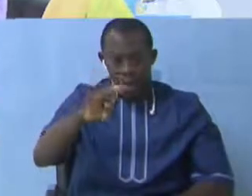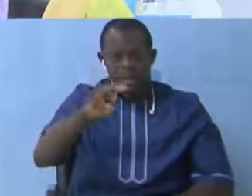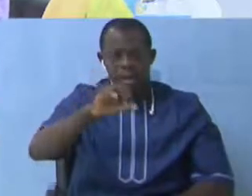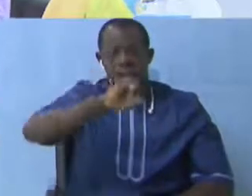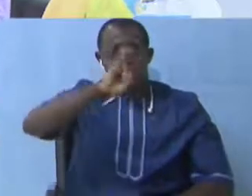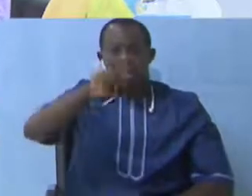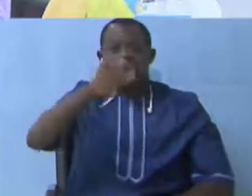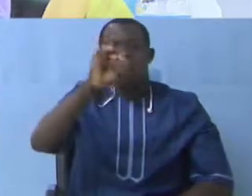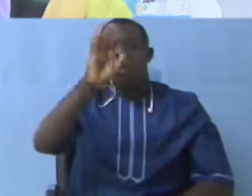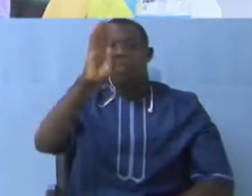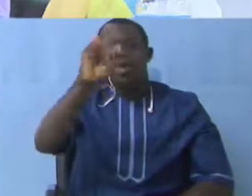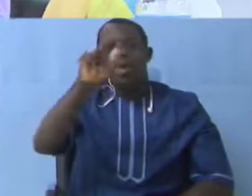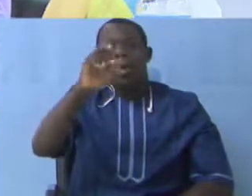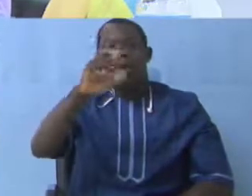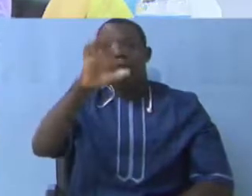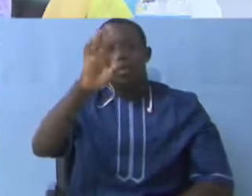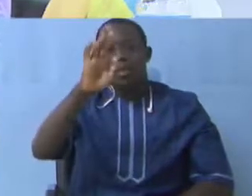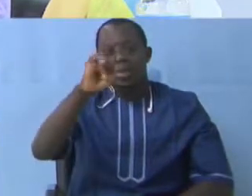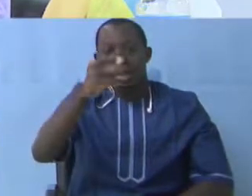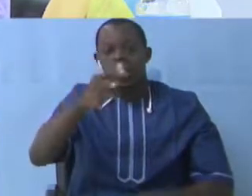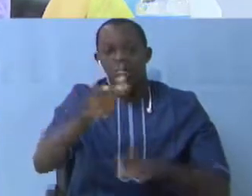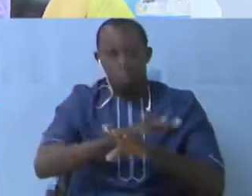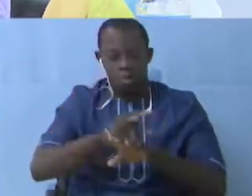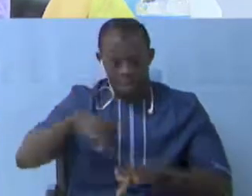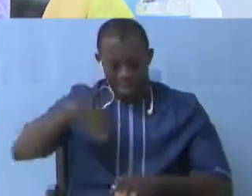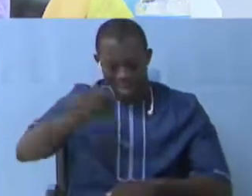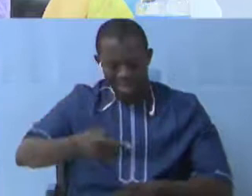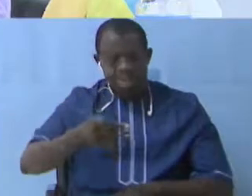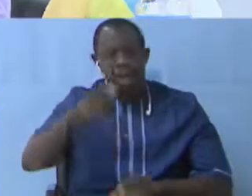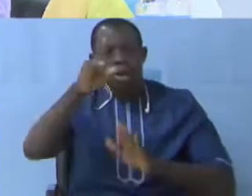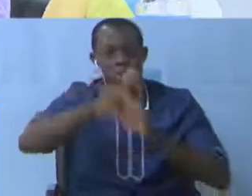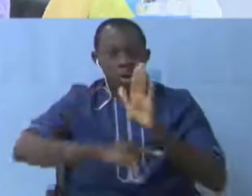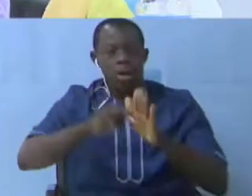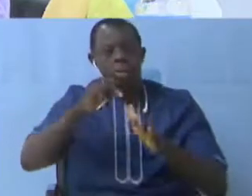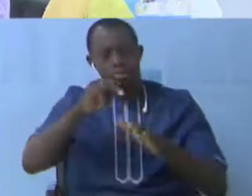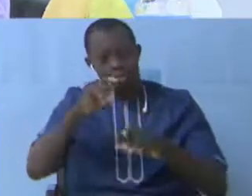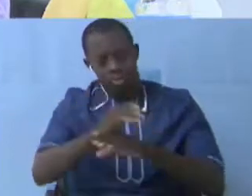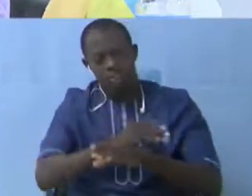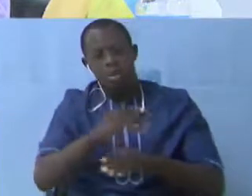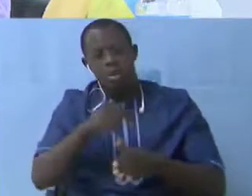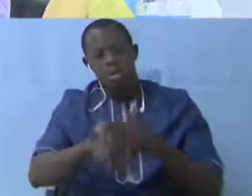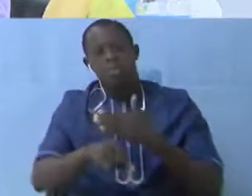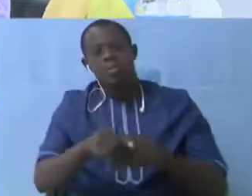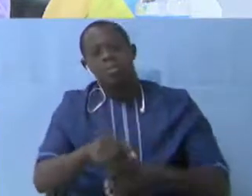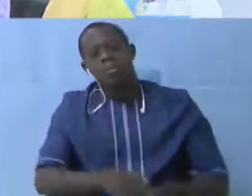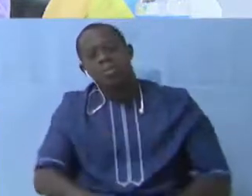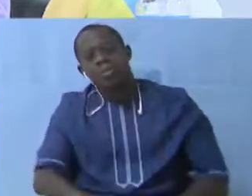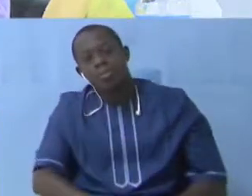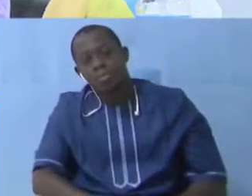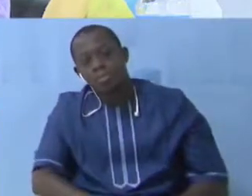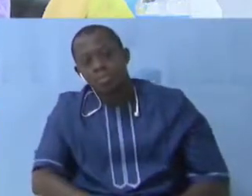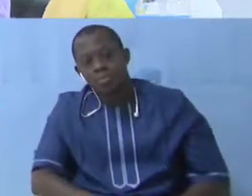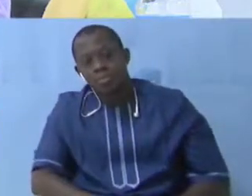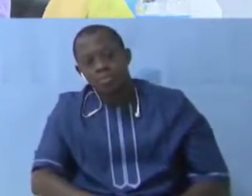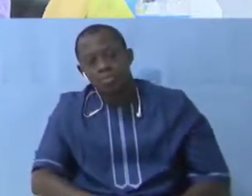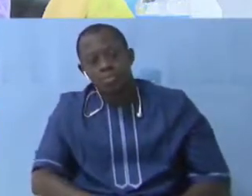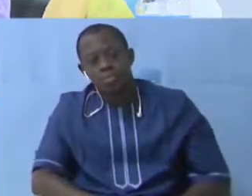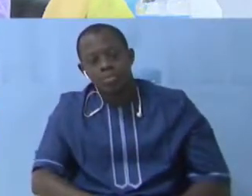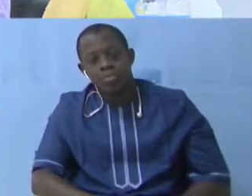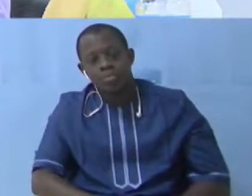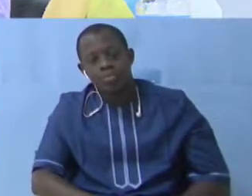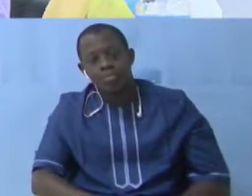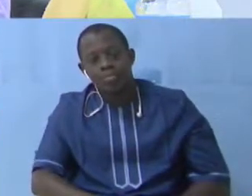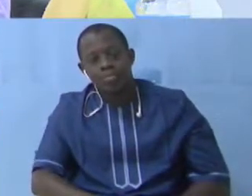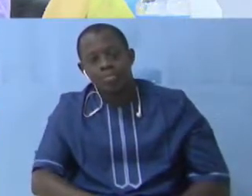nekkoon ministre bi di Lamine Jobate ministre bi saytu woon wàlli loi teewoon na ci meeting boobu ci Yamoussoukro ca Côte d'Ivoire.